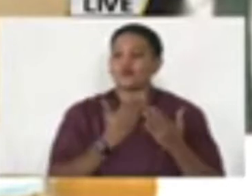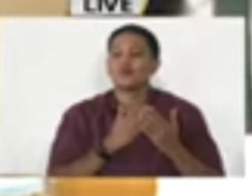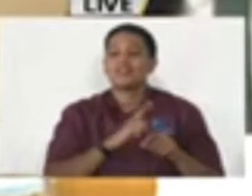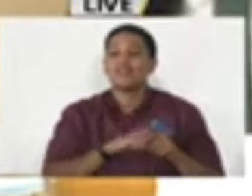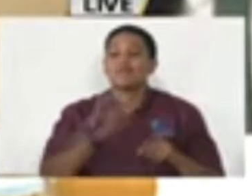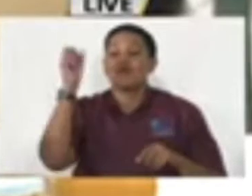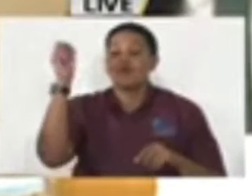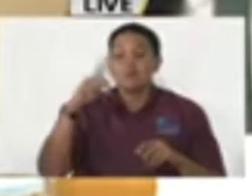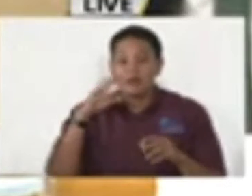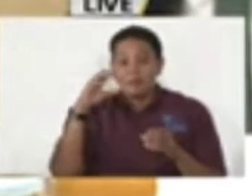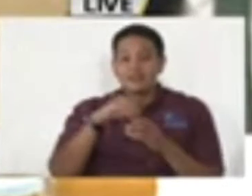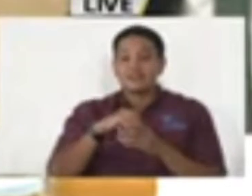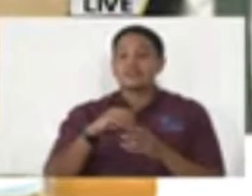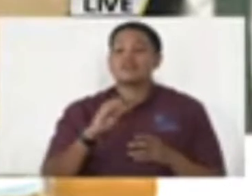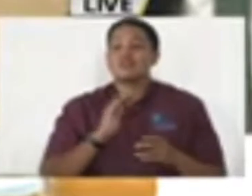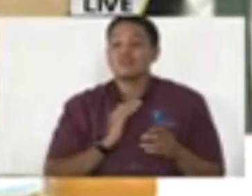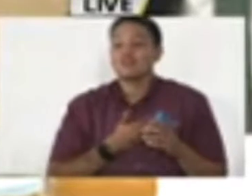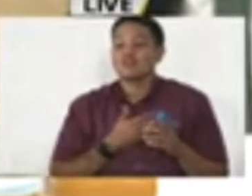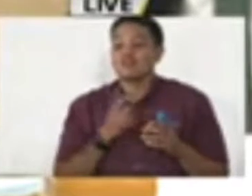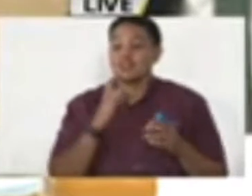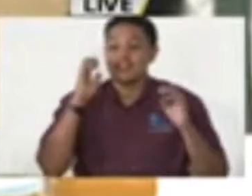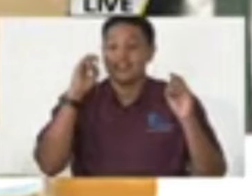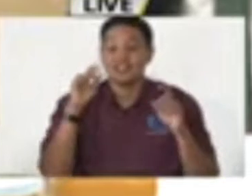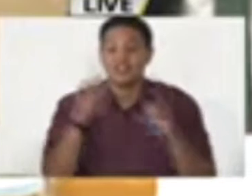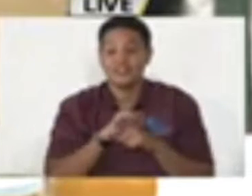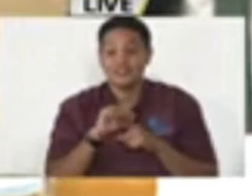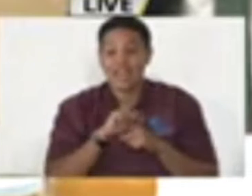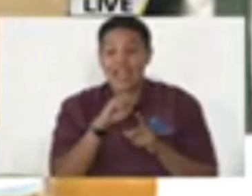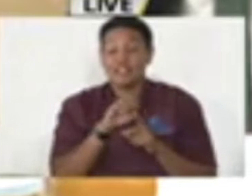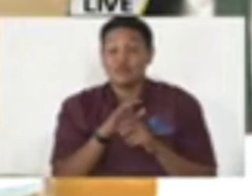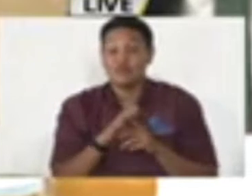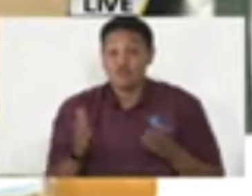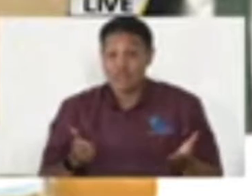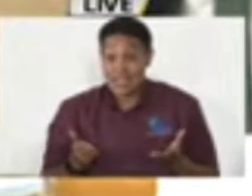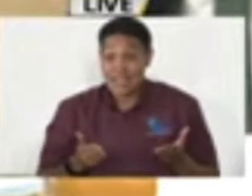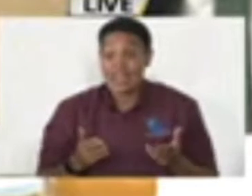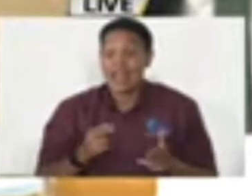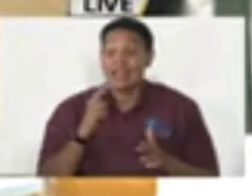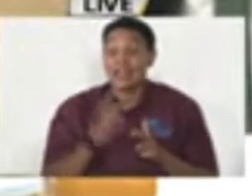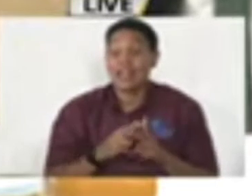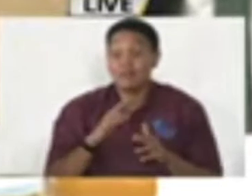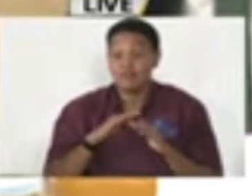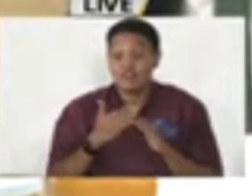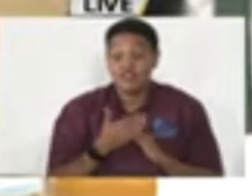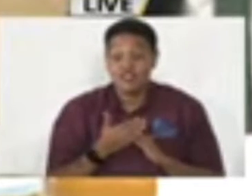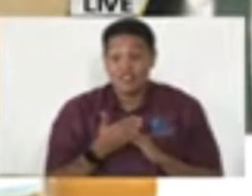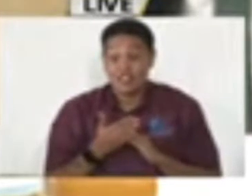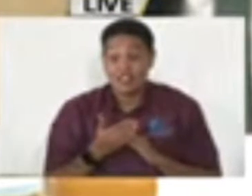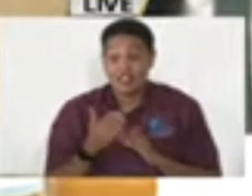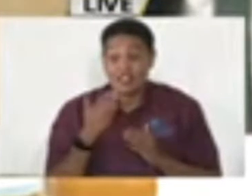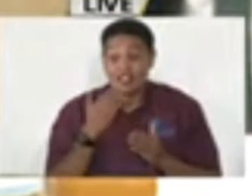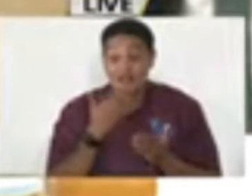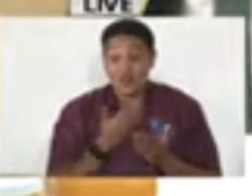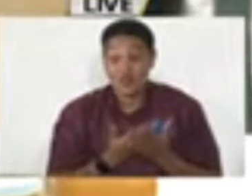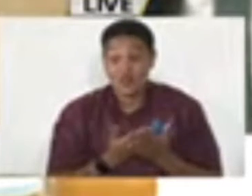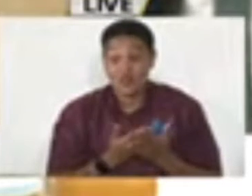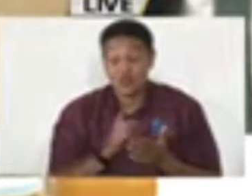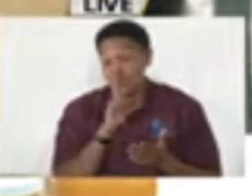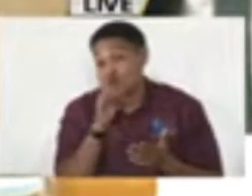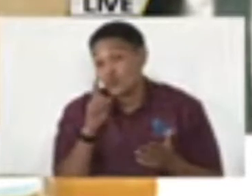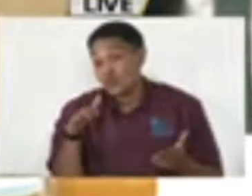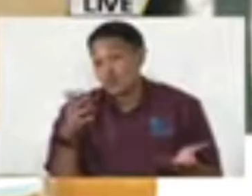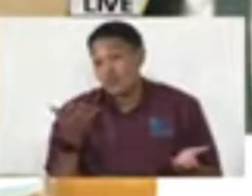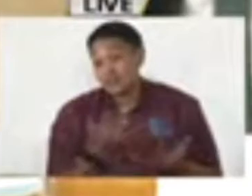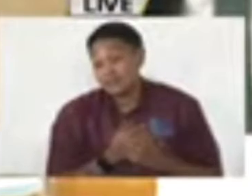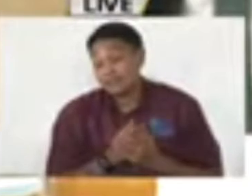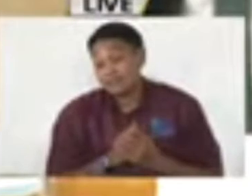You remember, you know, you got your education and training and exposure and the name of Jamaica. So it would be good. And the truth is, Madam Speaker,